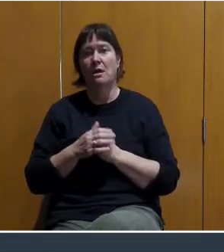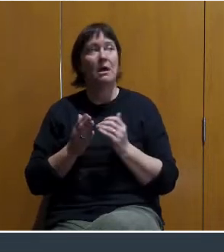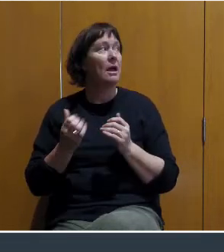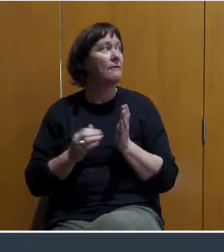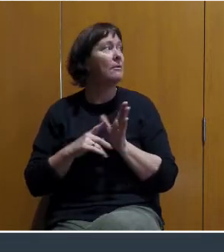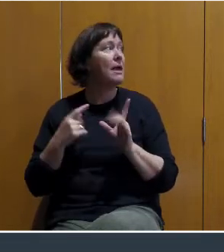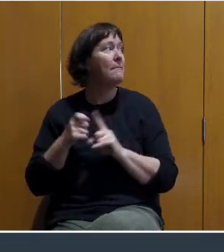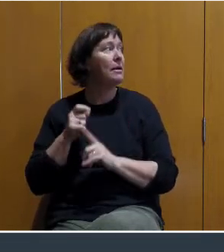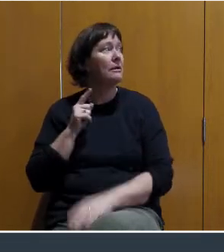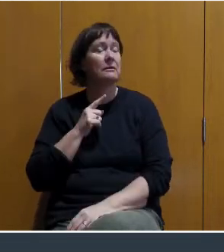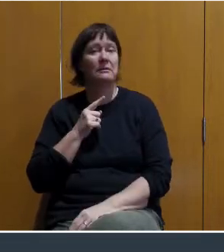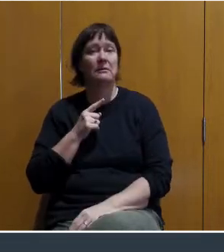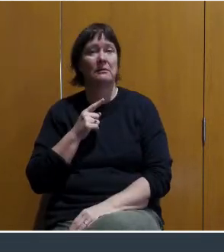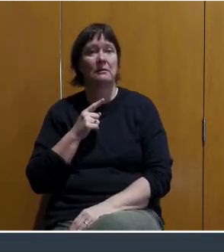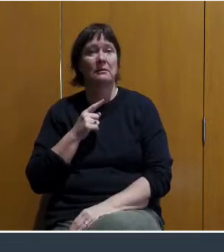here.